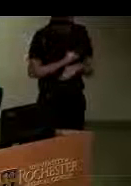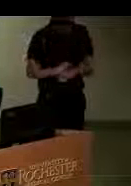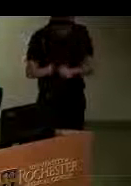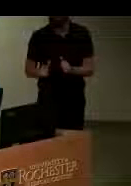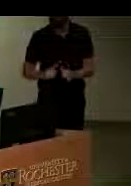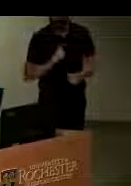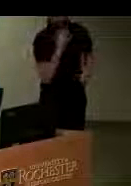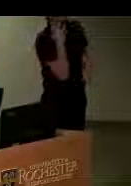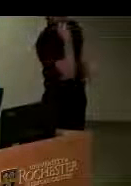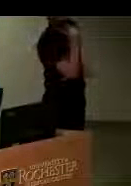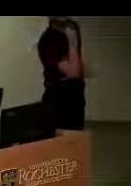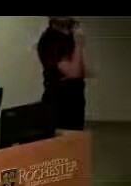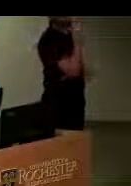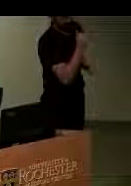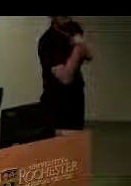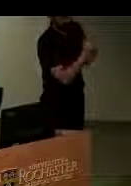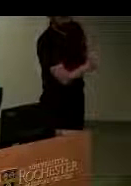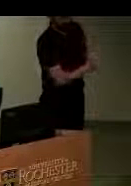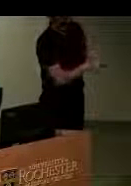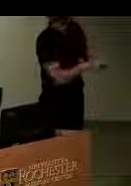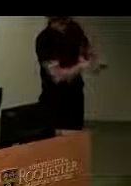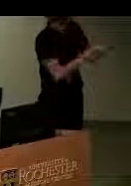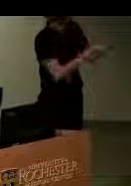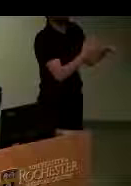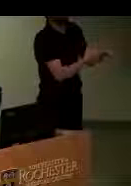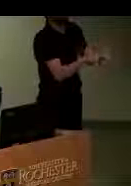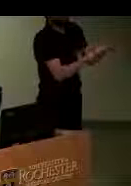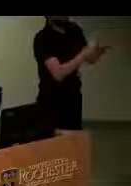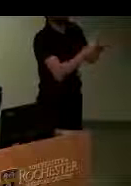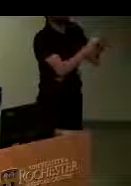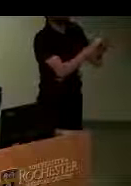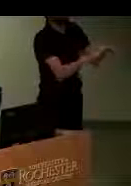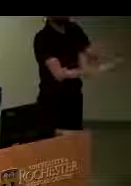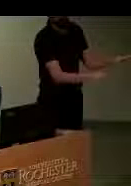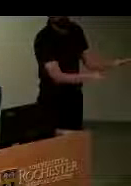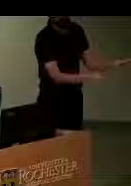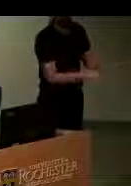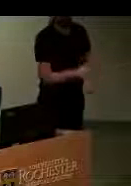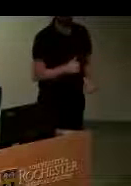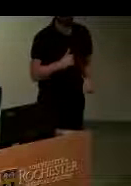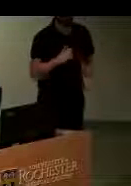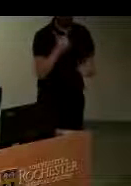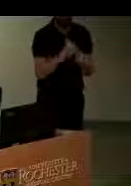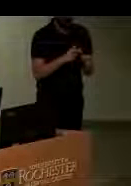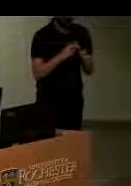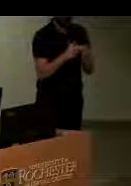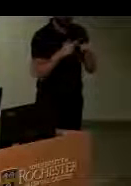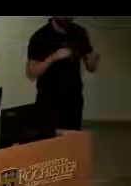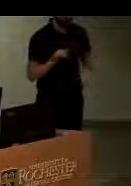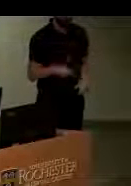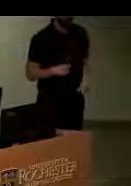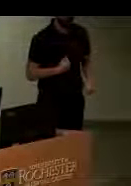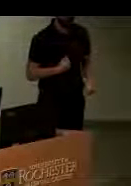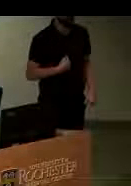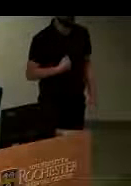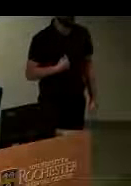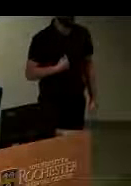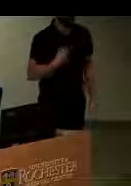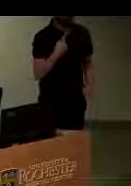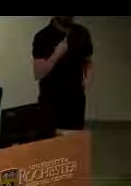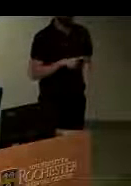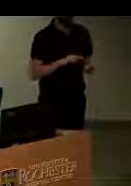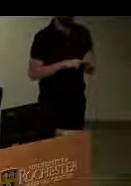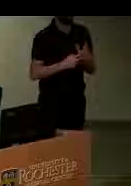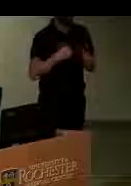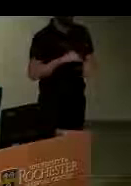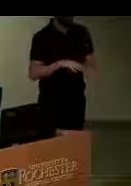go to sleep and then do something today, but you're done. And I always did that on every rotation because for one thing, I got out